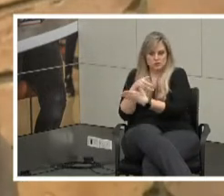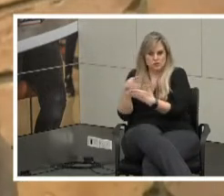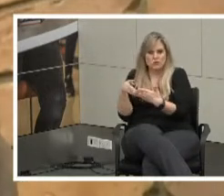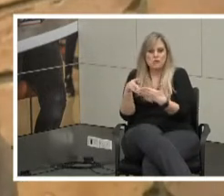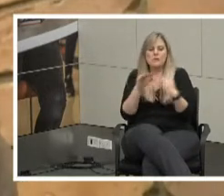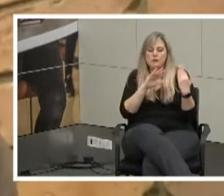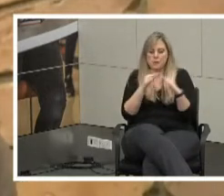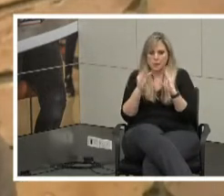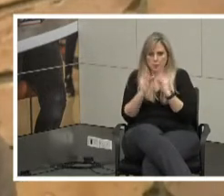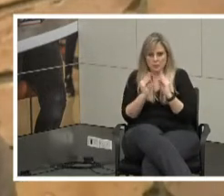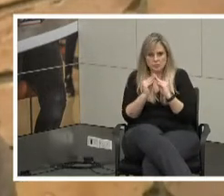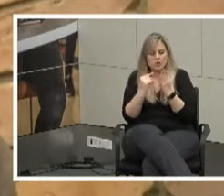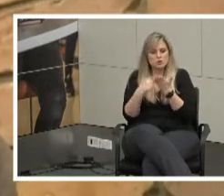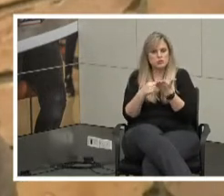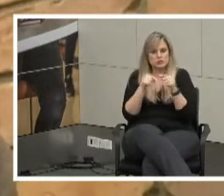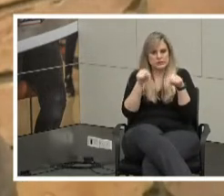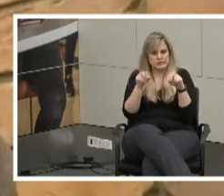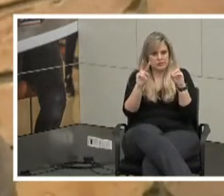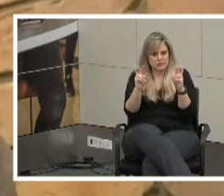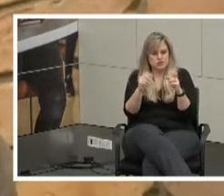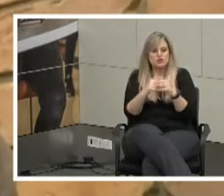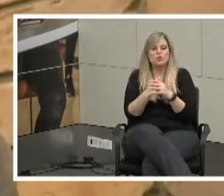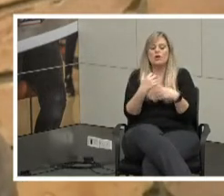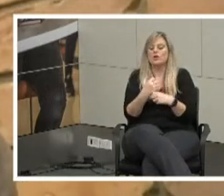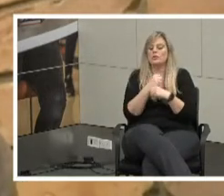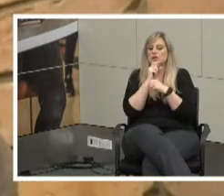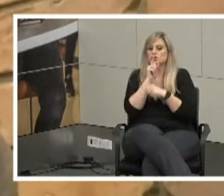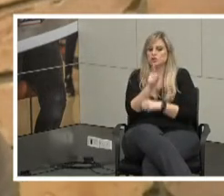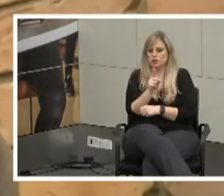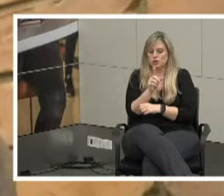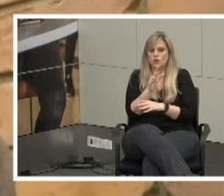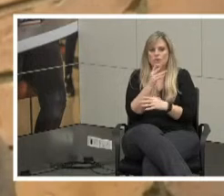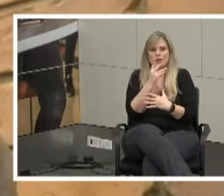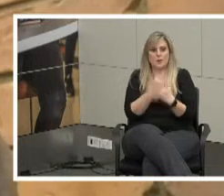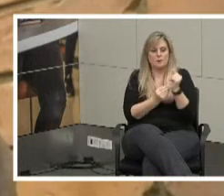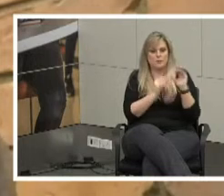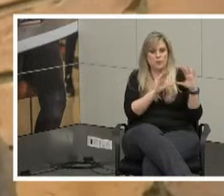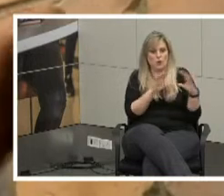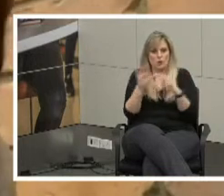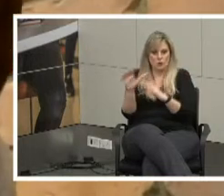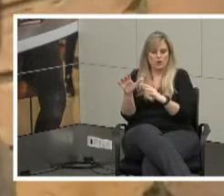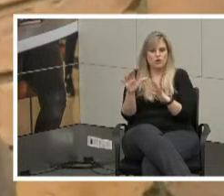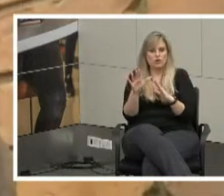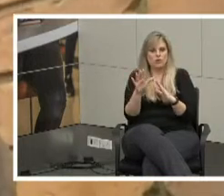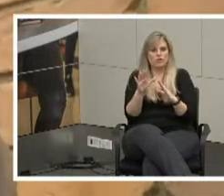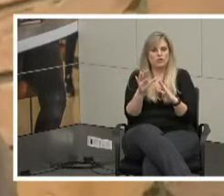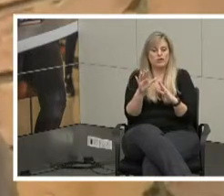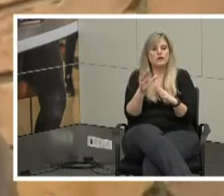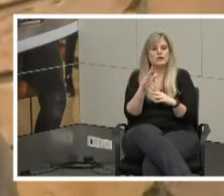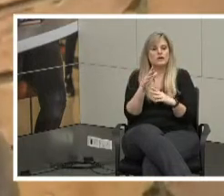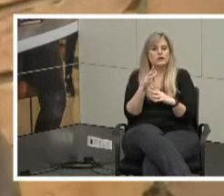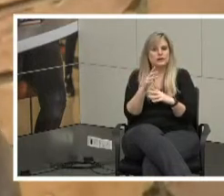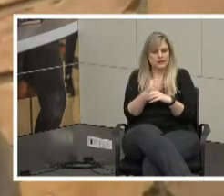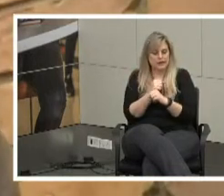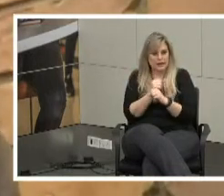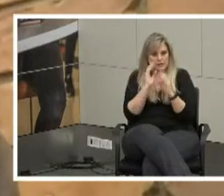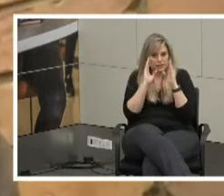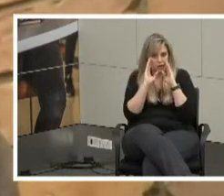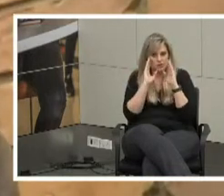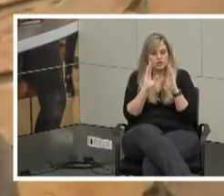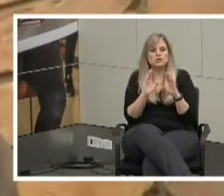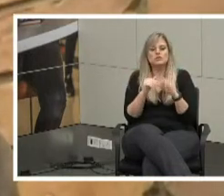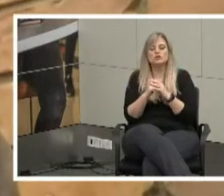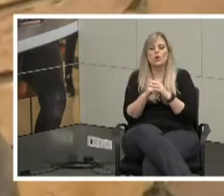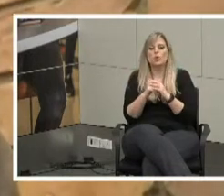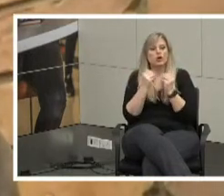up uh to discuss this issue and I wanted to make sure that both HMS and Wharton get the same attention um and so we're going to be out